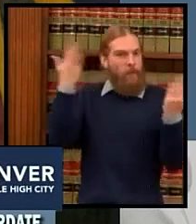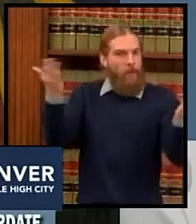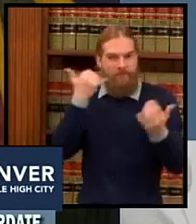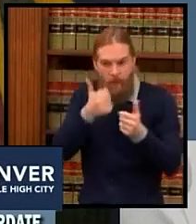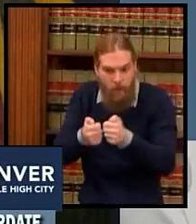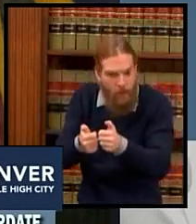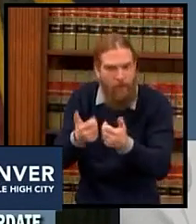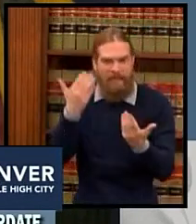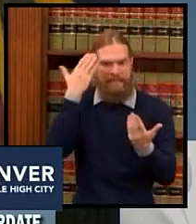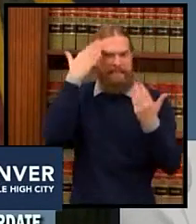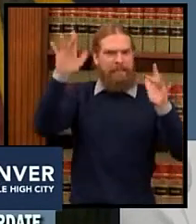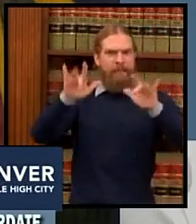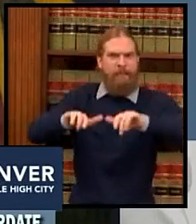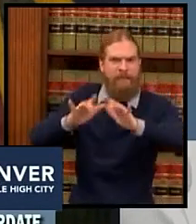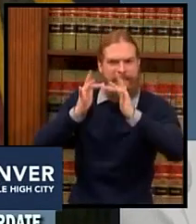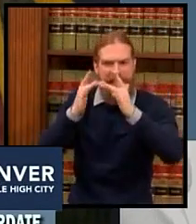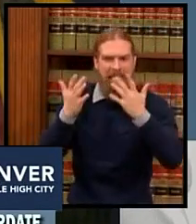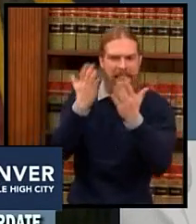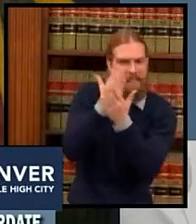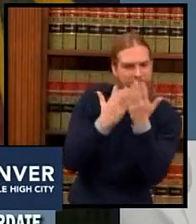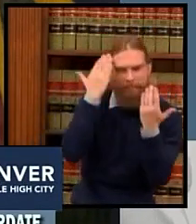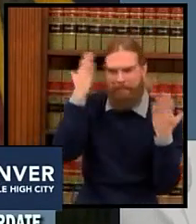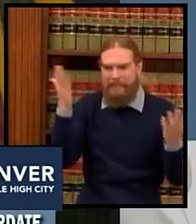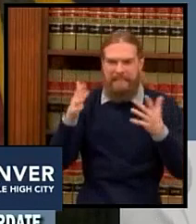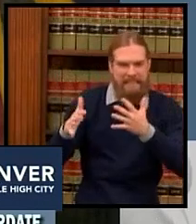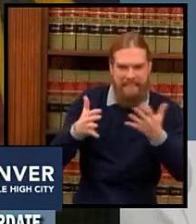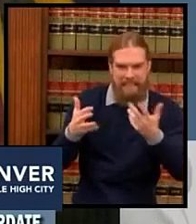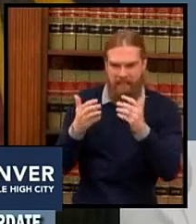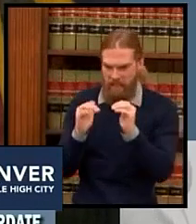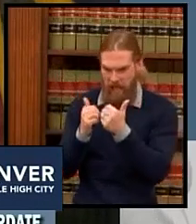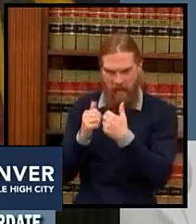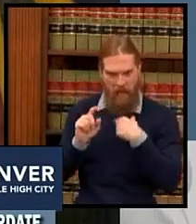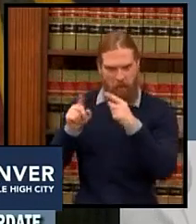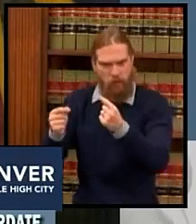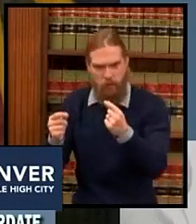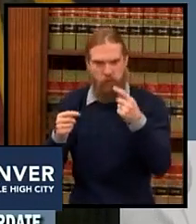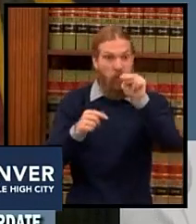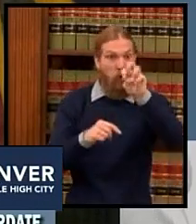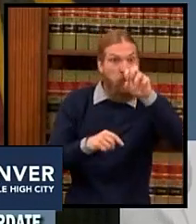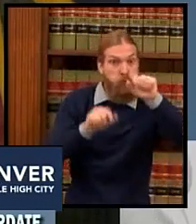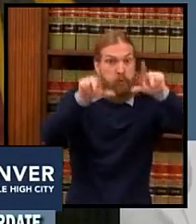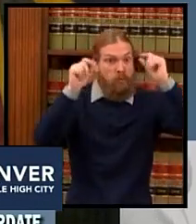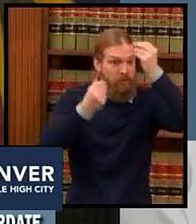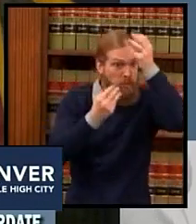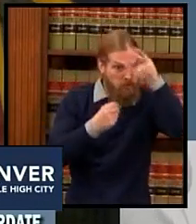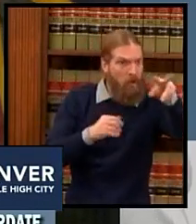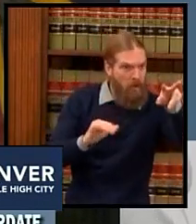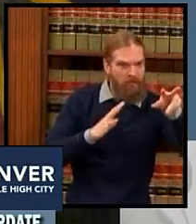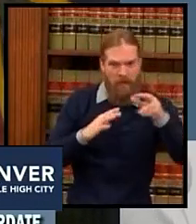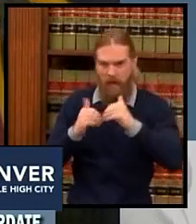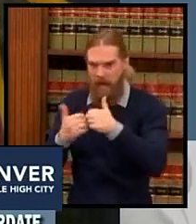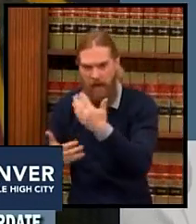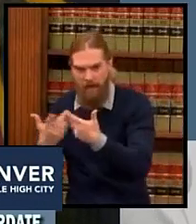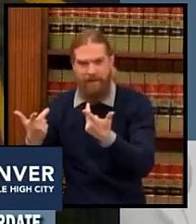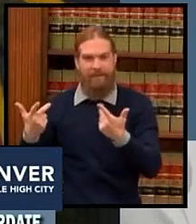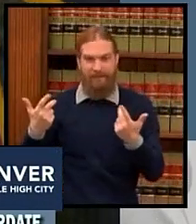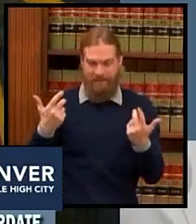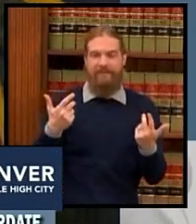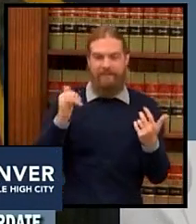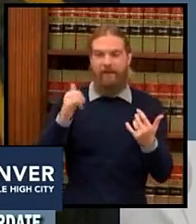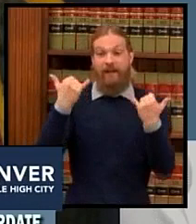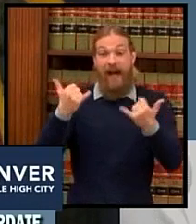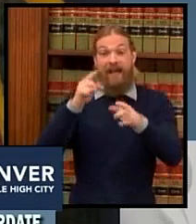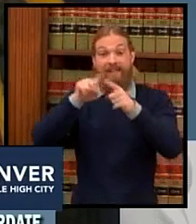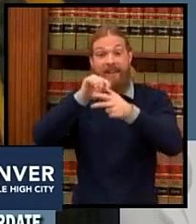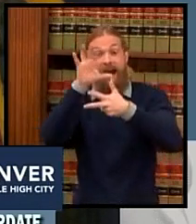where to turn to even begin. So Bob has laid out for you, some options. If you know of someone, please take the